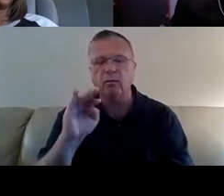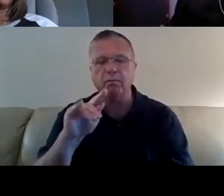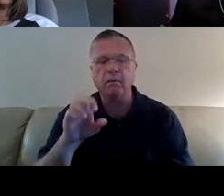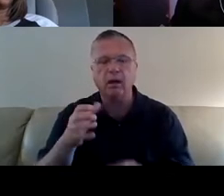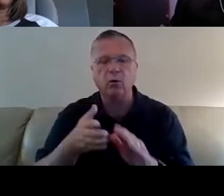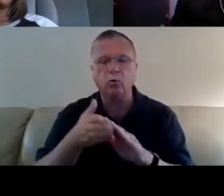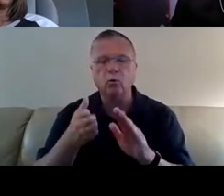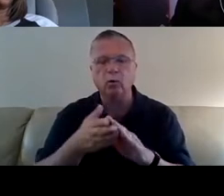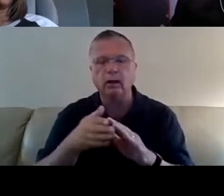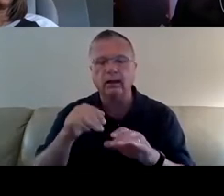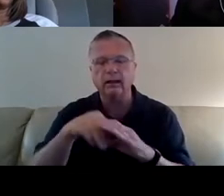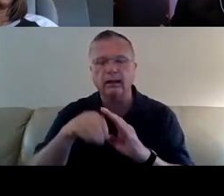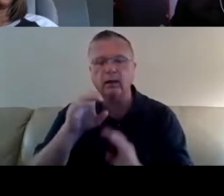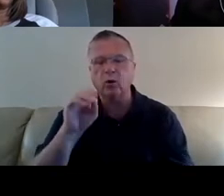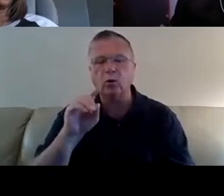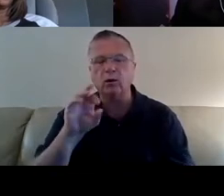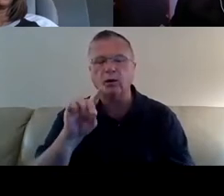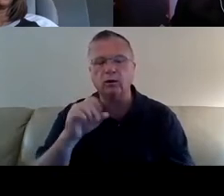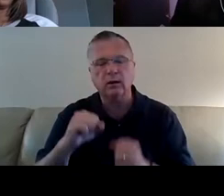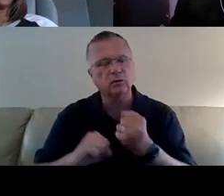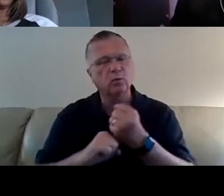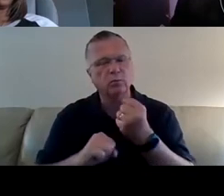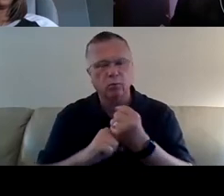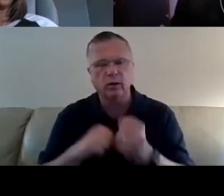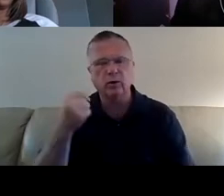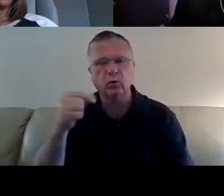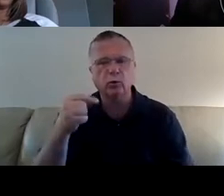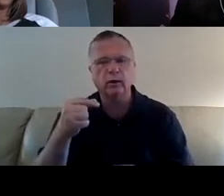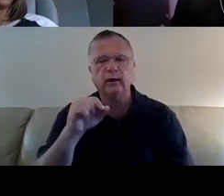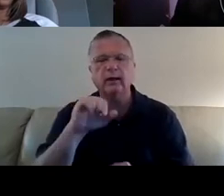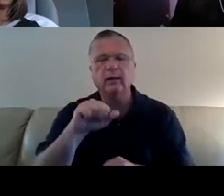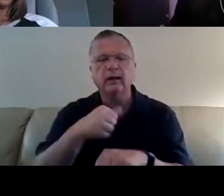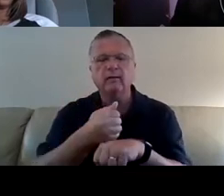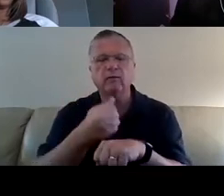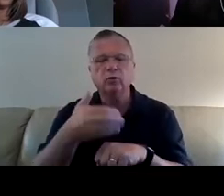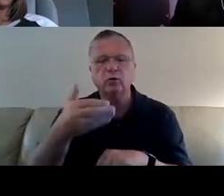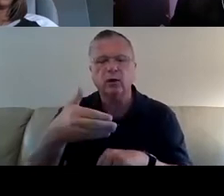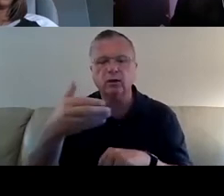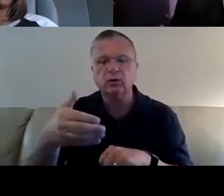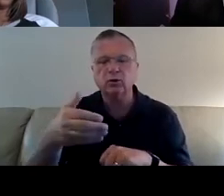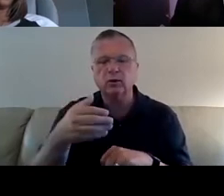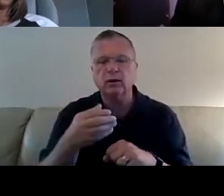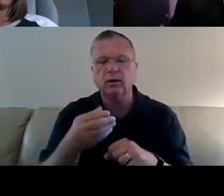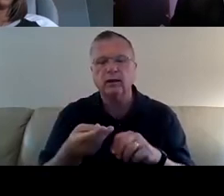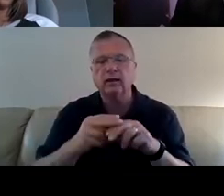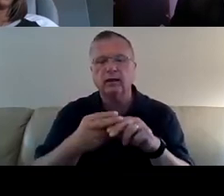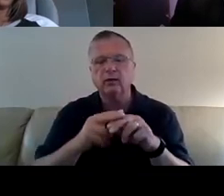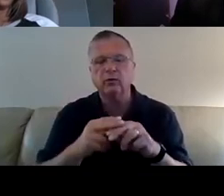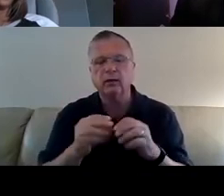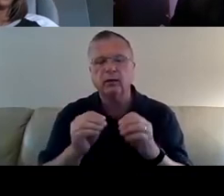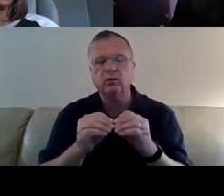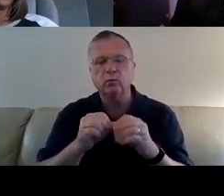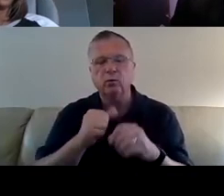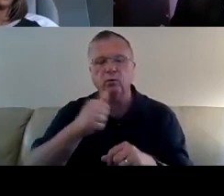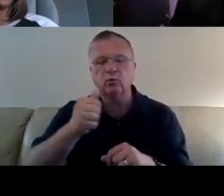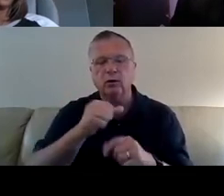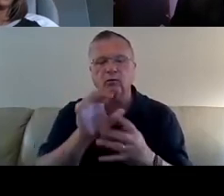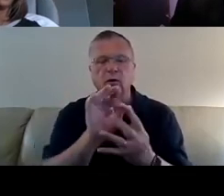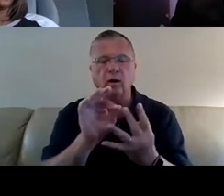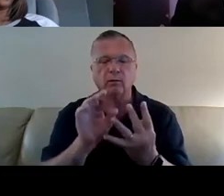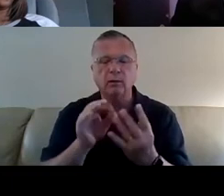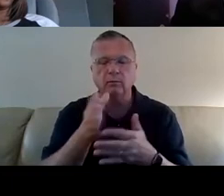green infrastructure, ensure safe travel, increase travel options between these neighborhoods, protect